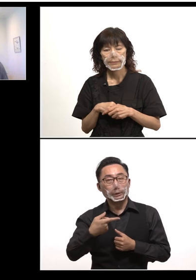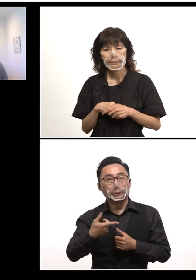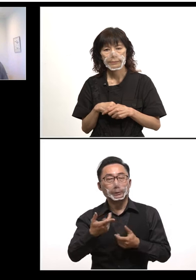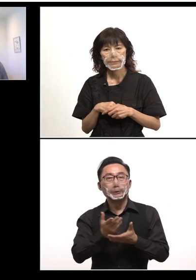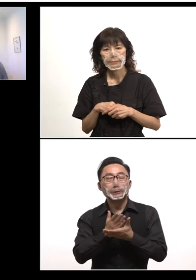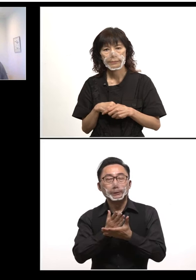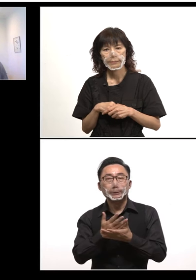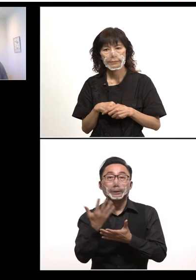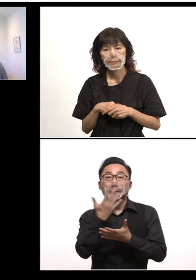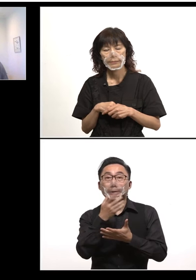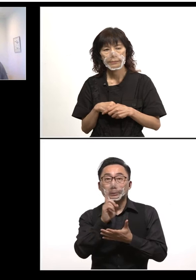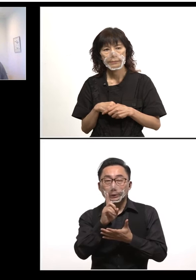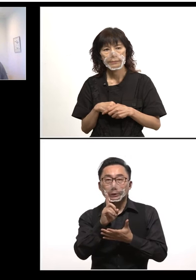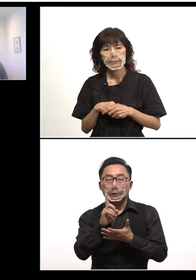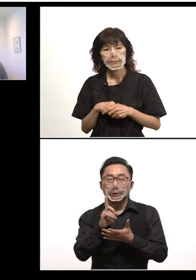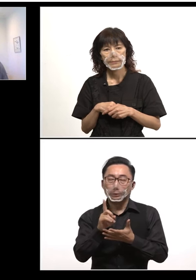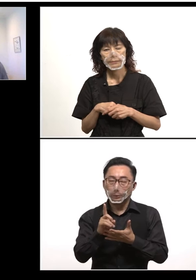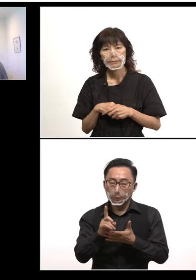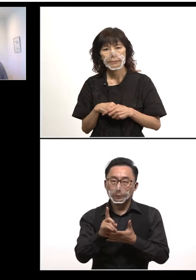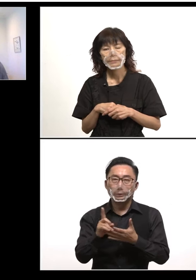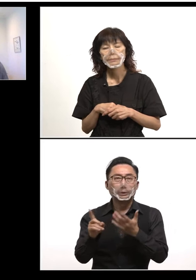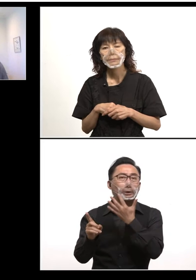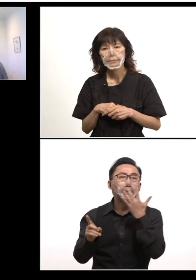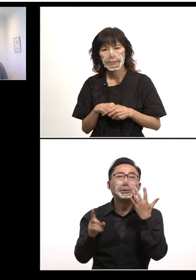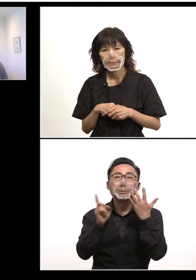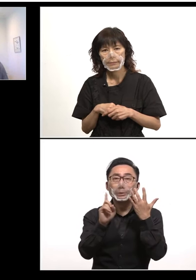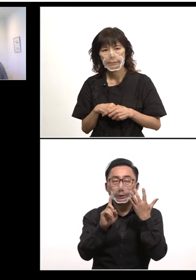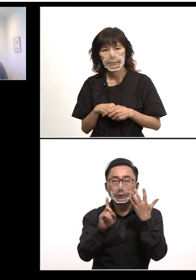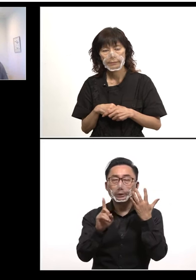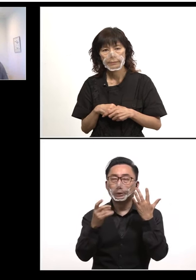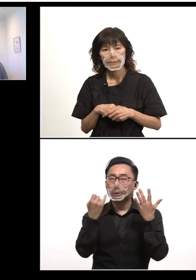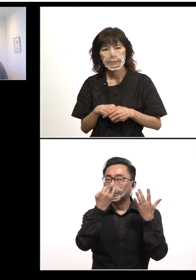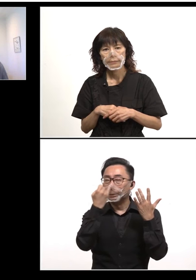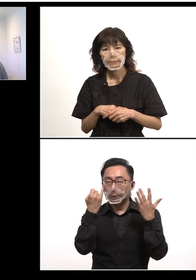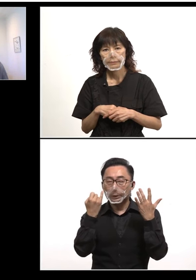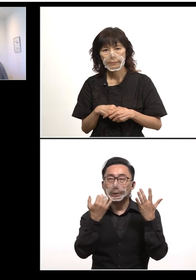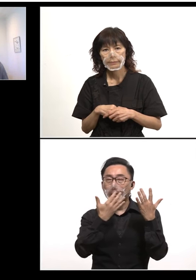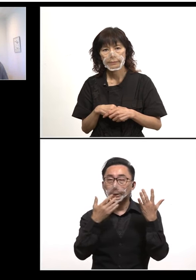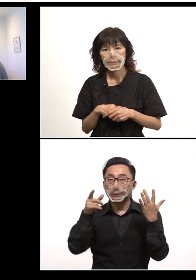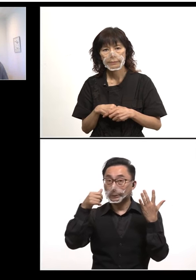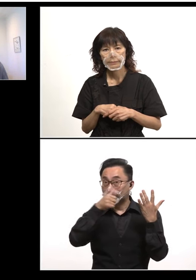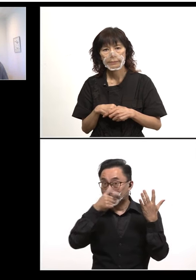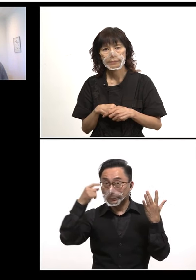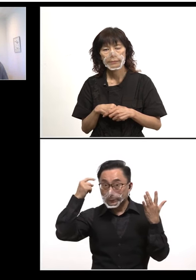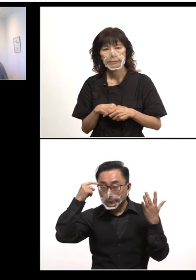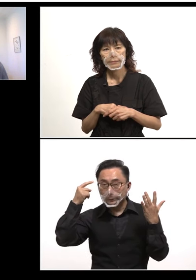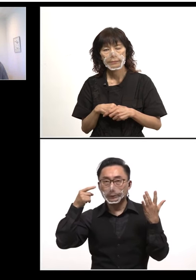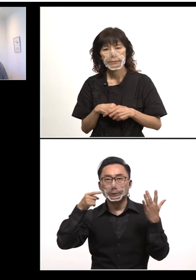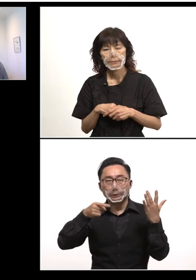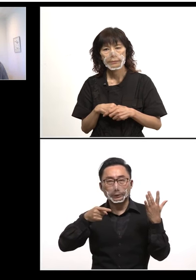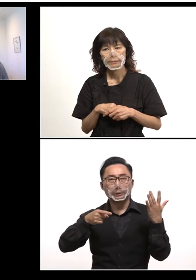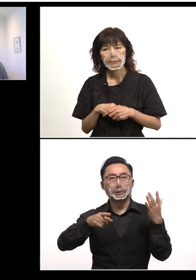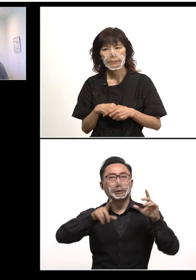is to a blind person. Of course, we know what color is, except try to explain that to a colorblind